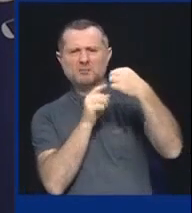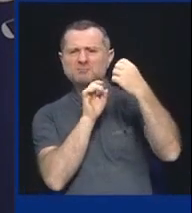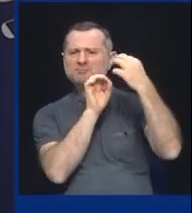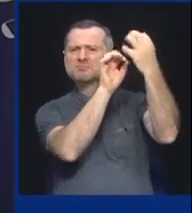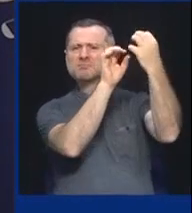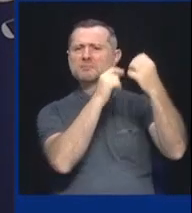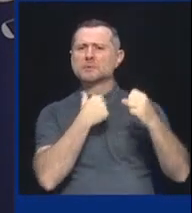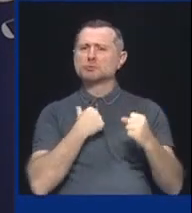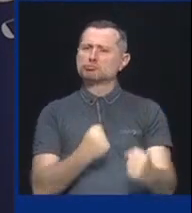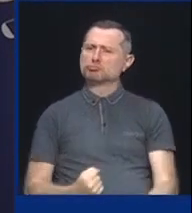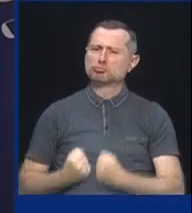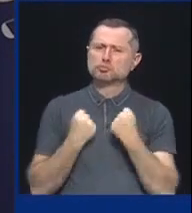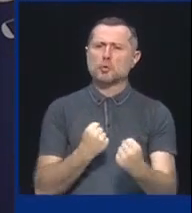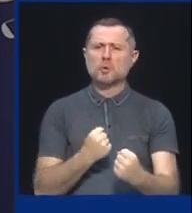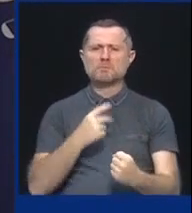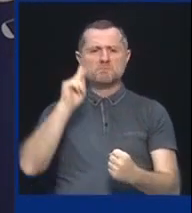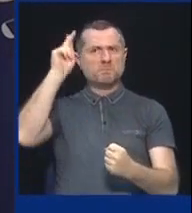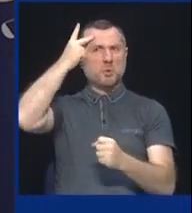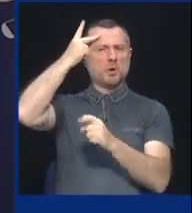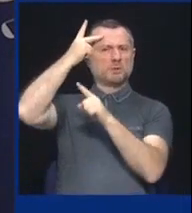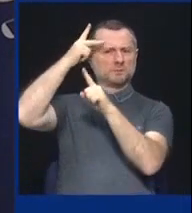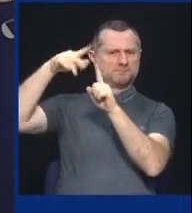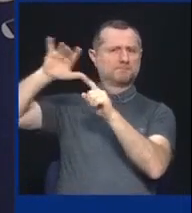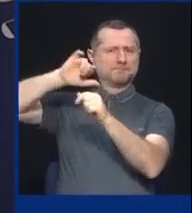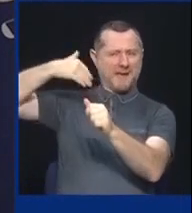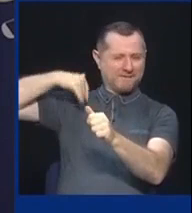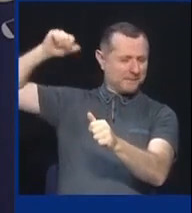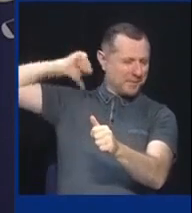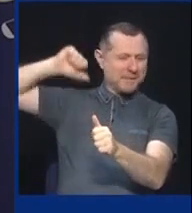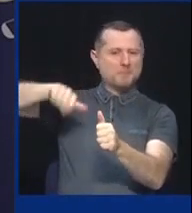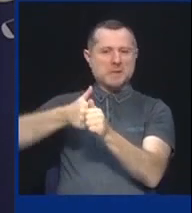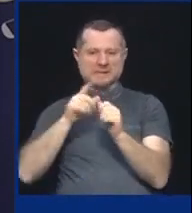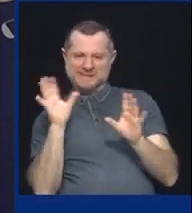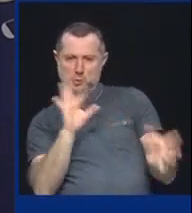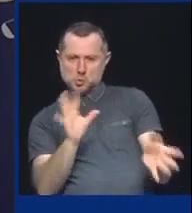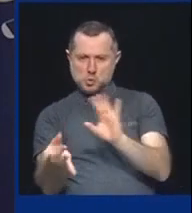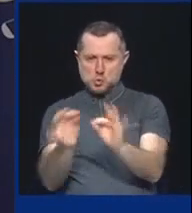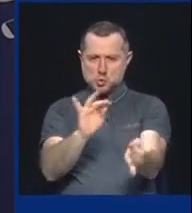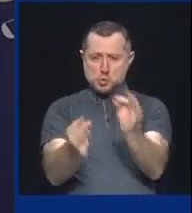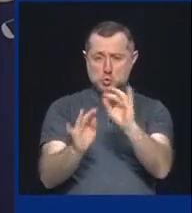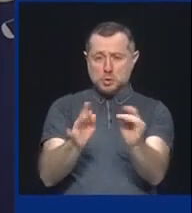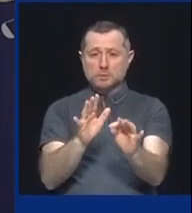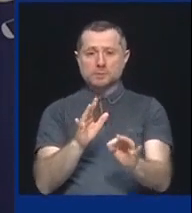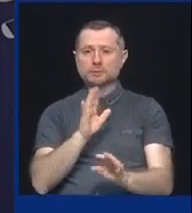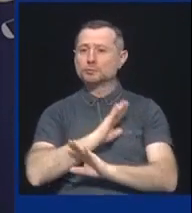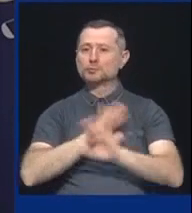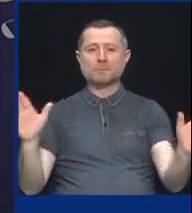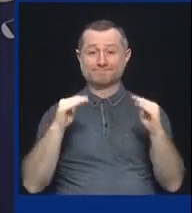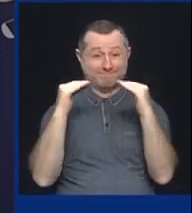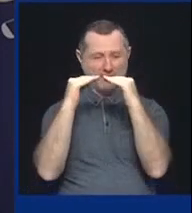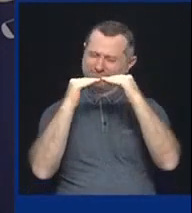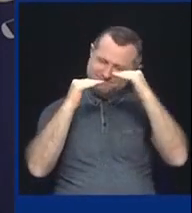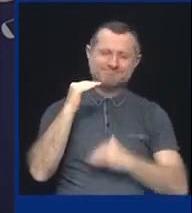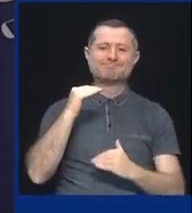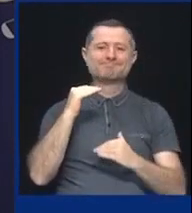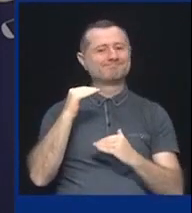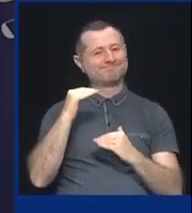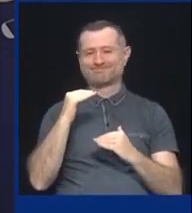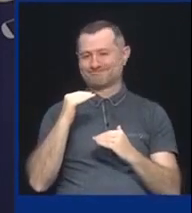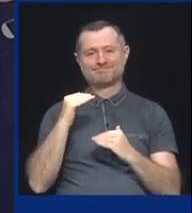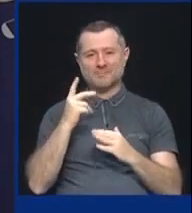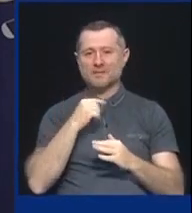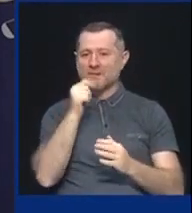motivated. I believe it is unfair and it is untruthful. And I believe